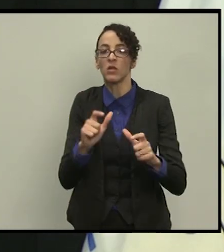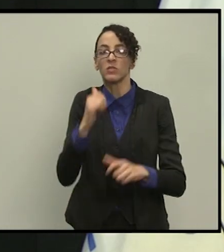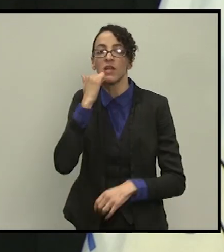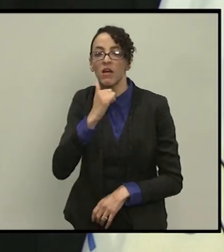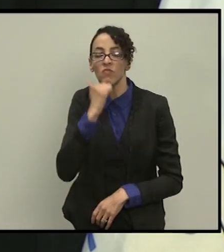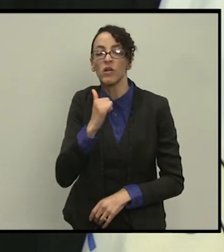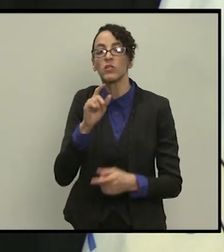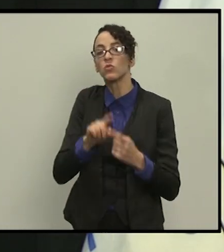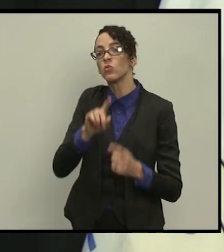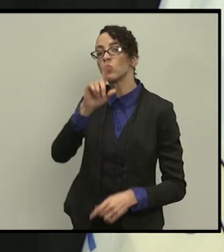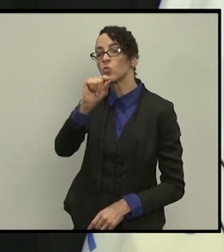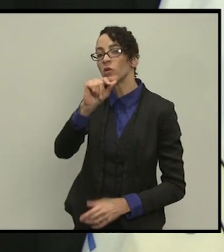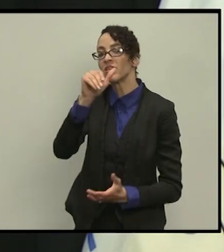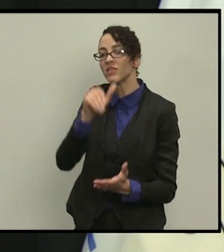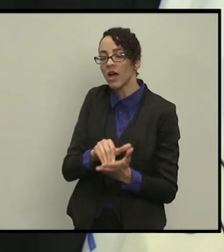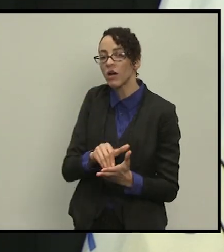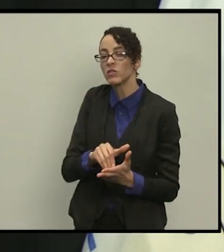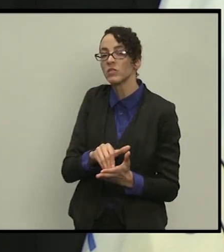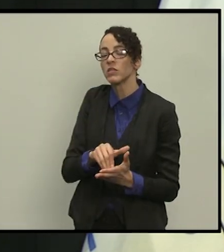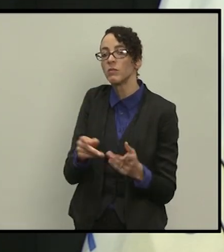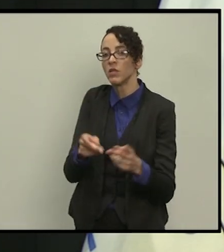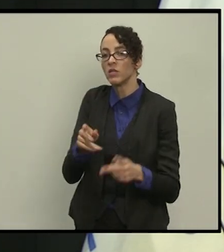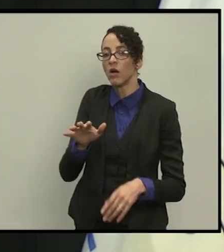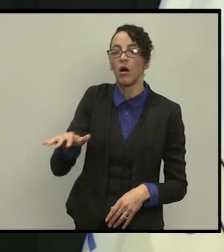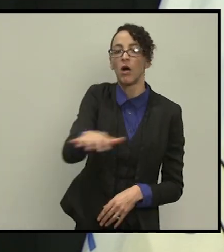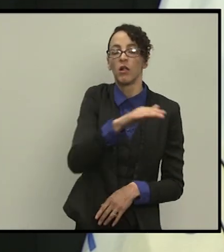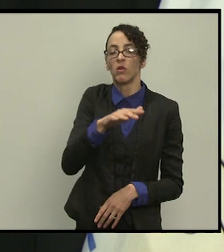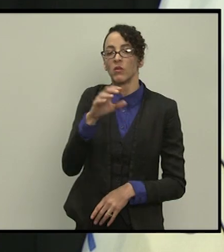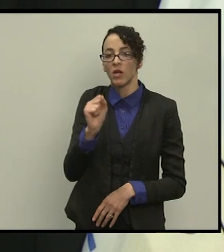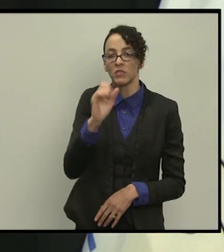Francisco in partnership with SF New Deal,